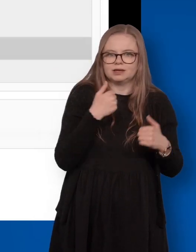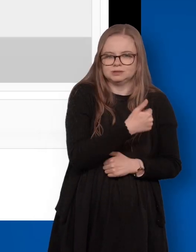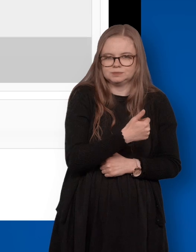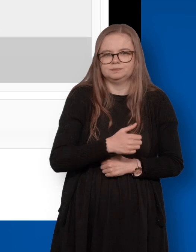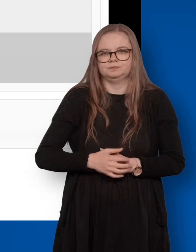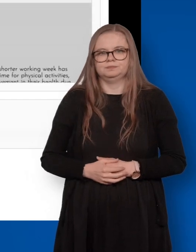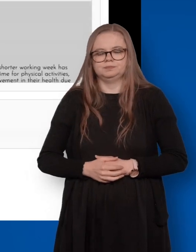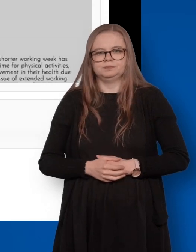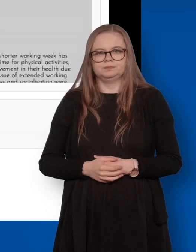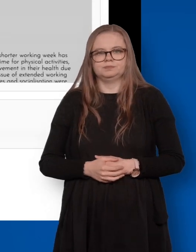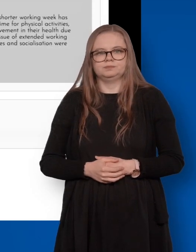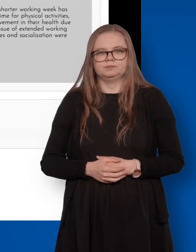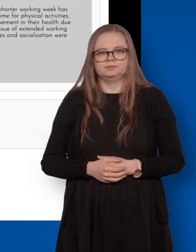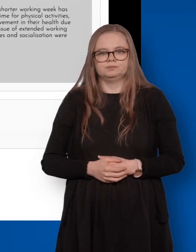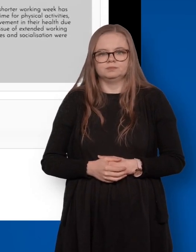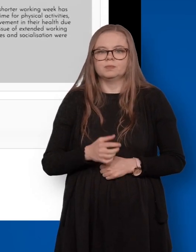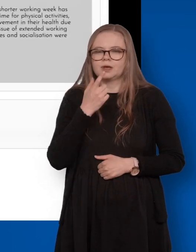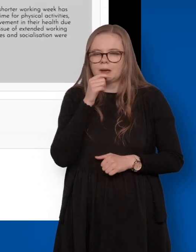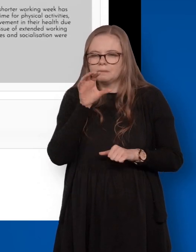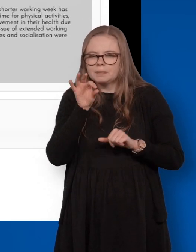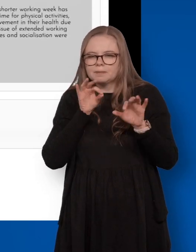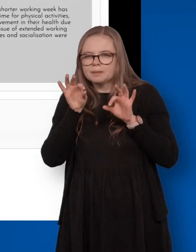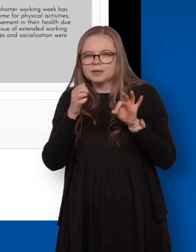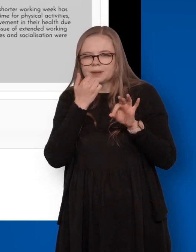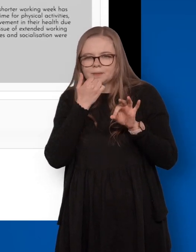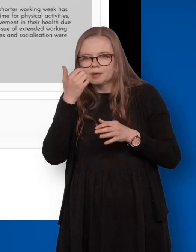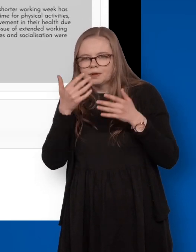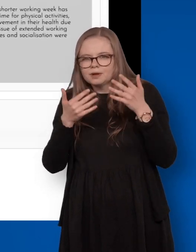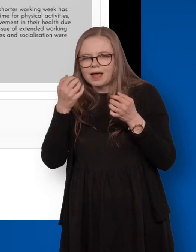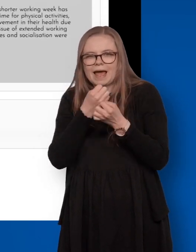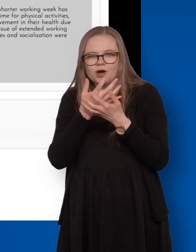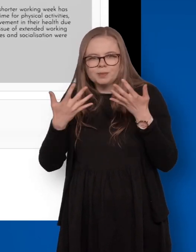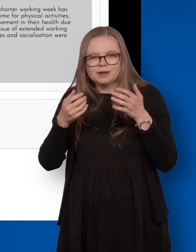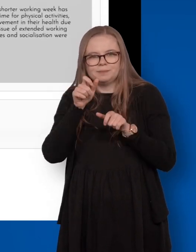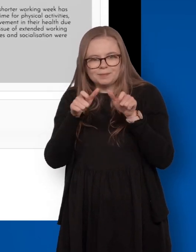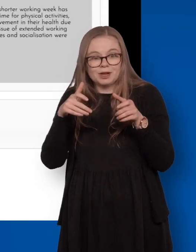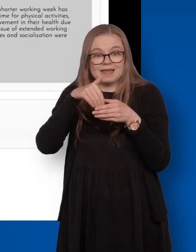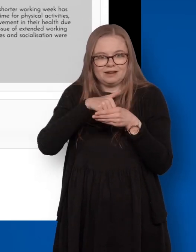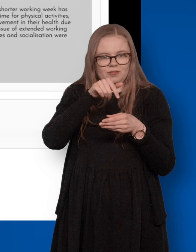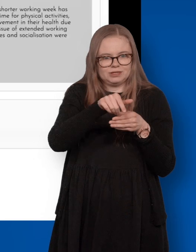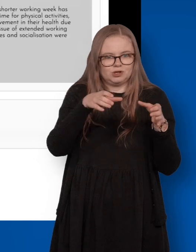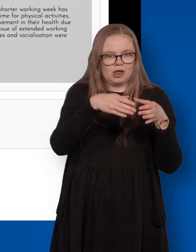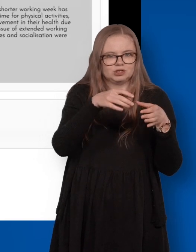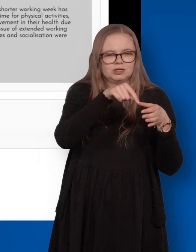What we can do as well is actually get some stats on the number of respondents that are in this cluster. So we can see that there's